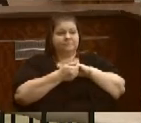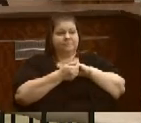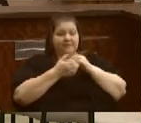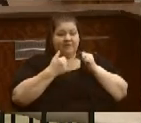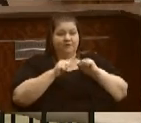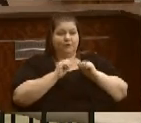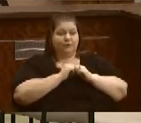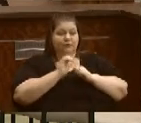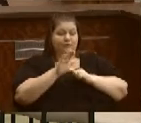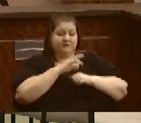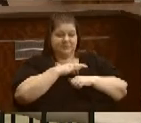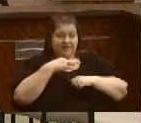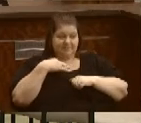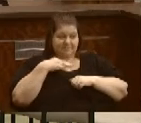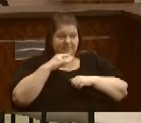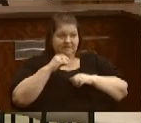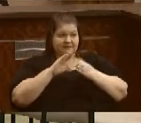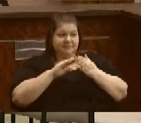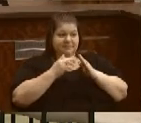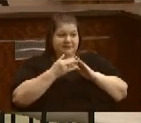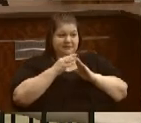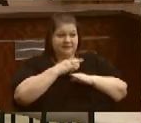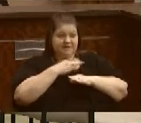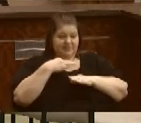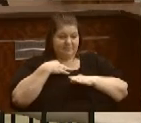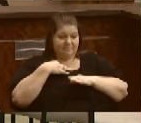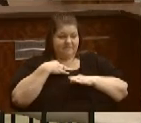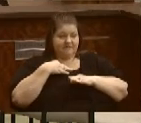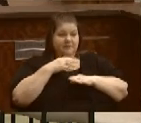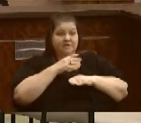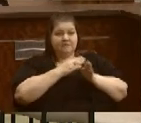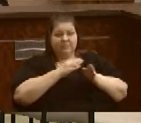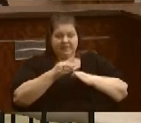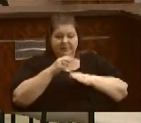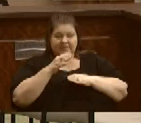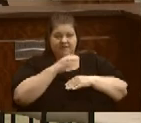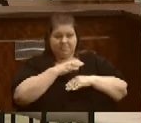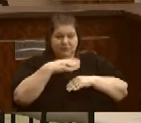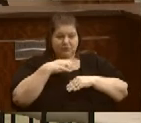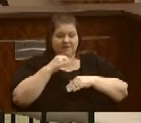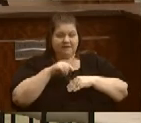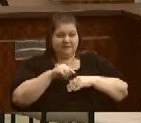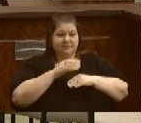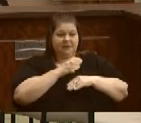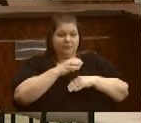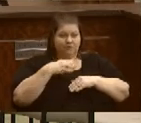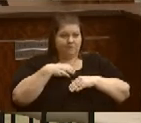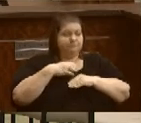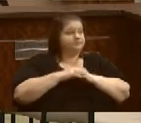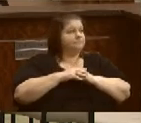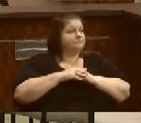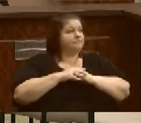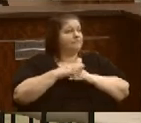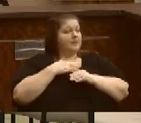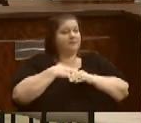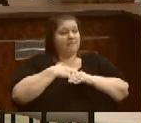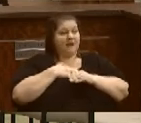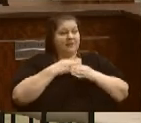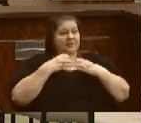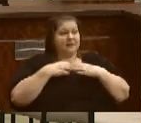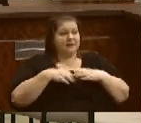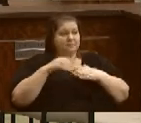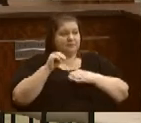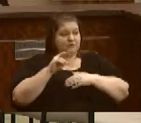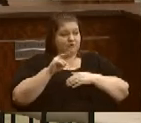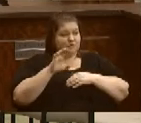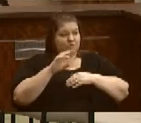the city staff, Planning Commission and with this council, and we very much appreciate it. My client, Mr. Cohen, has,